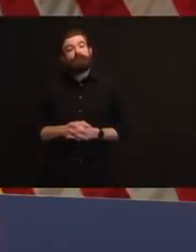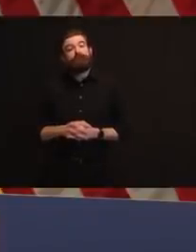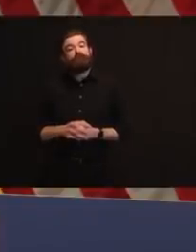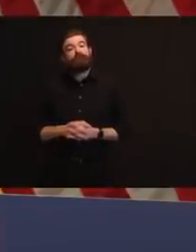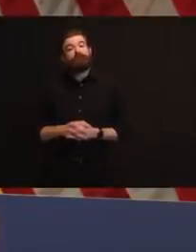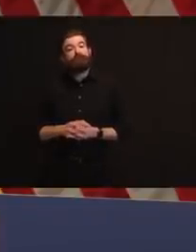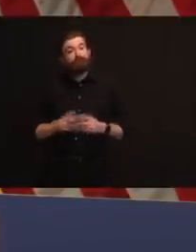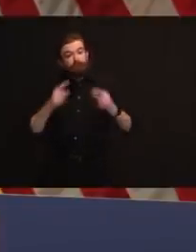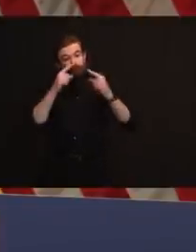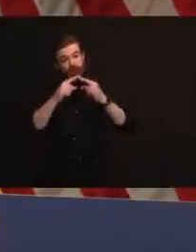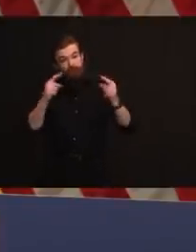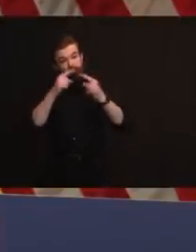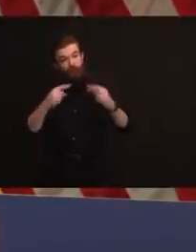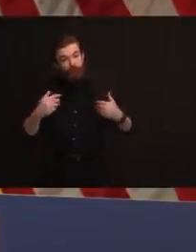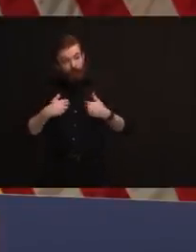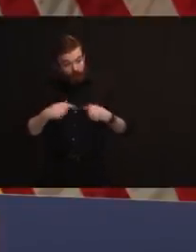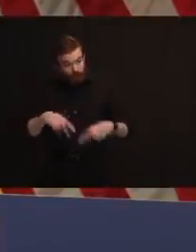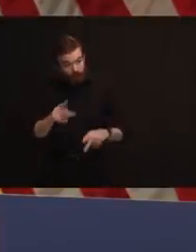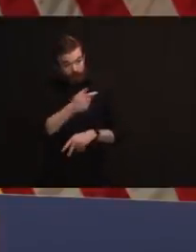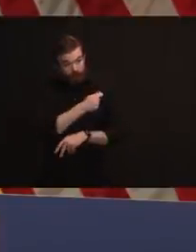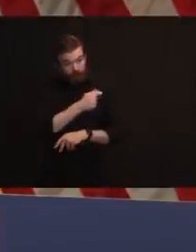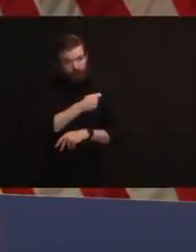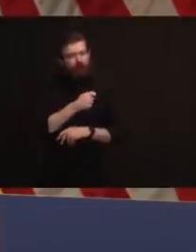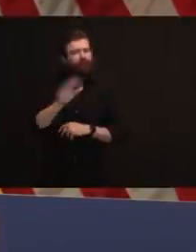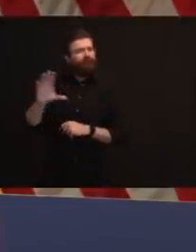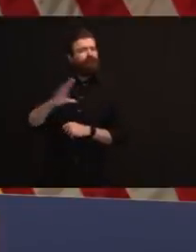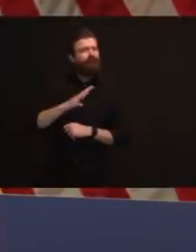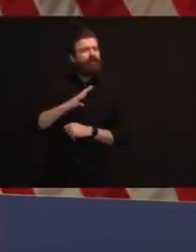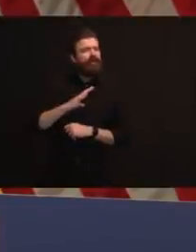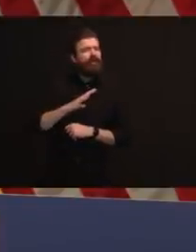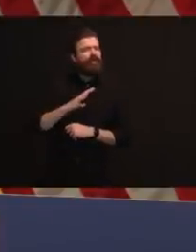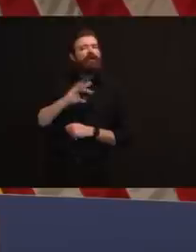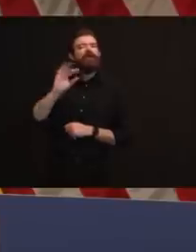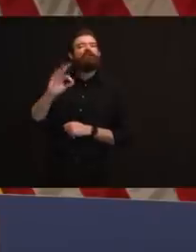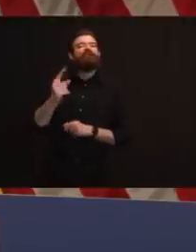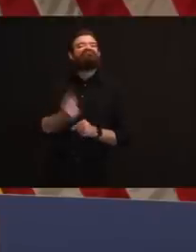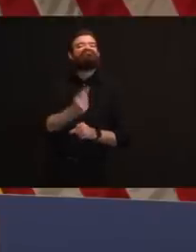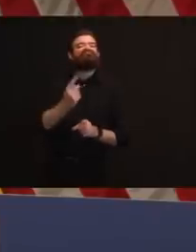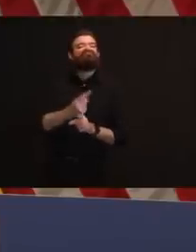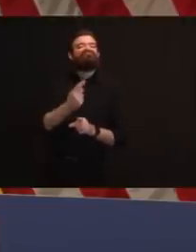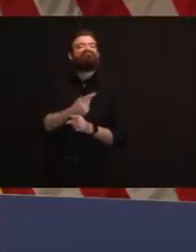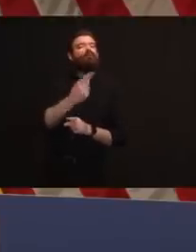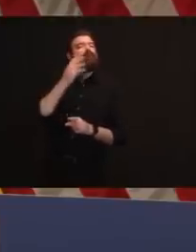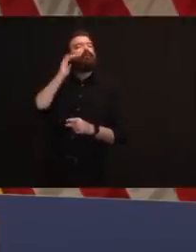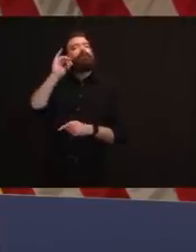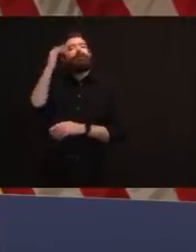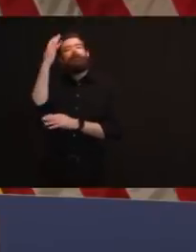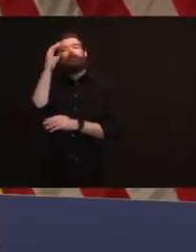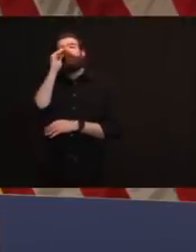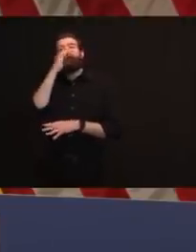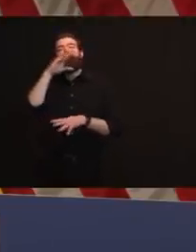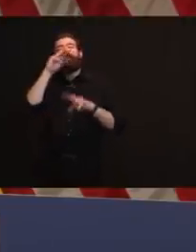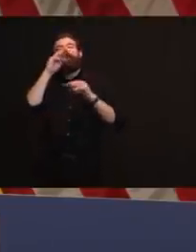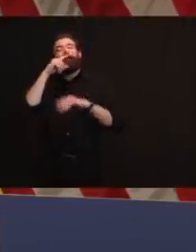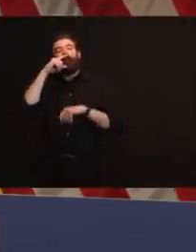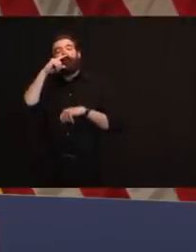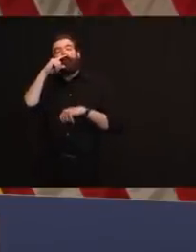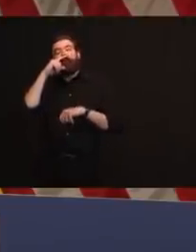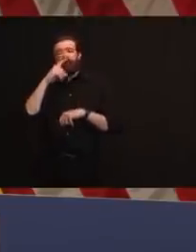to some other vaccine or some other product, then they need to talk to their doctors. The observation